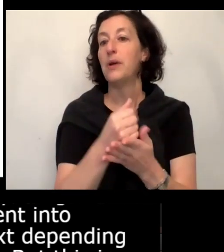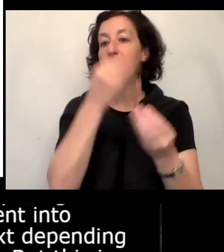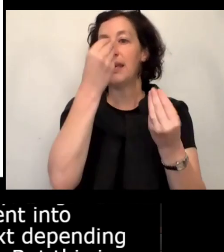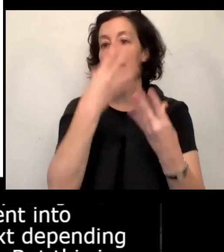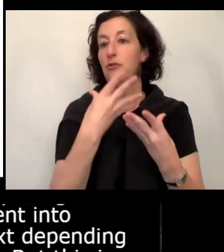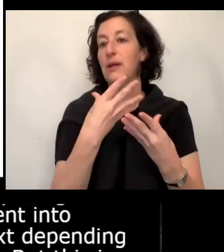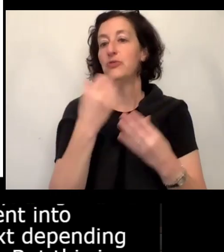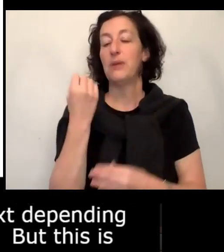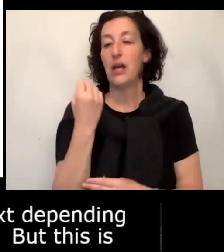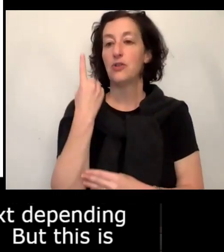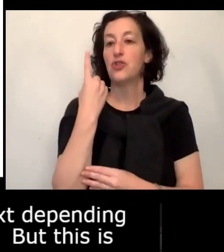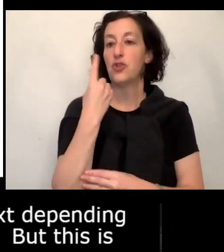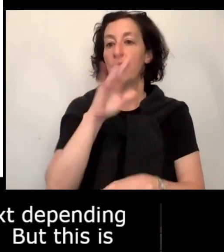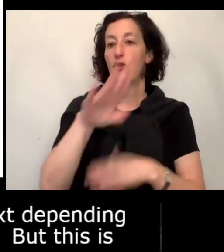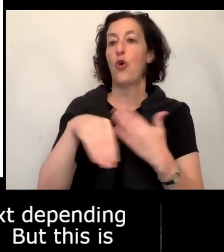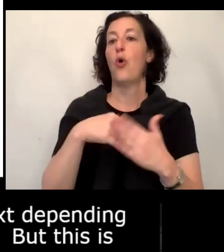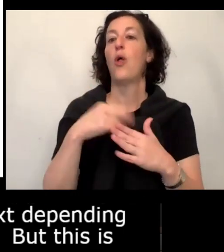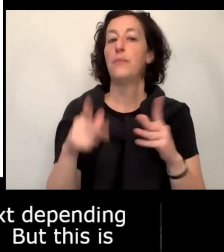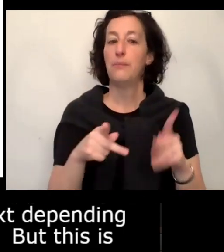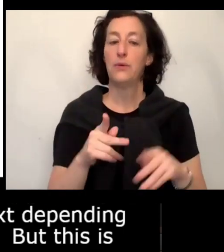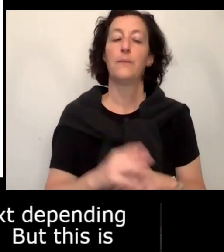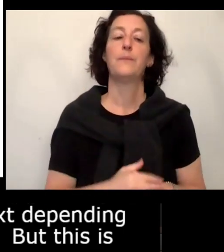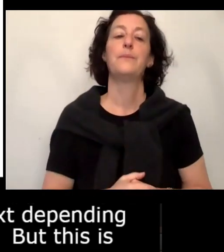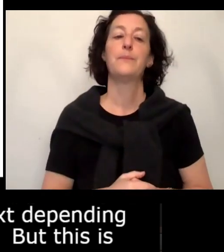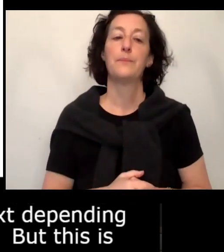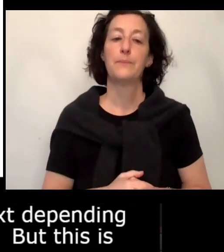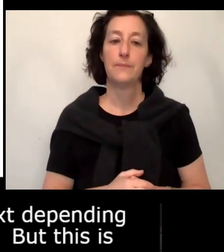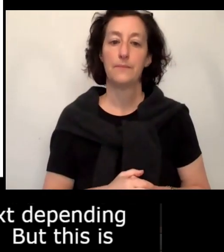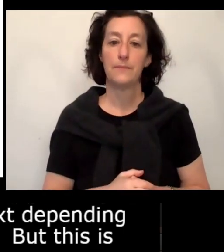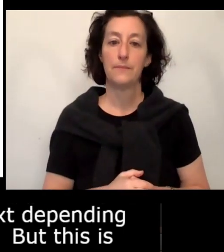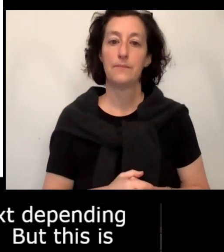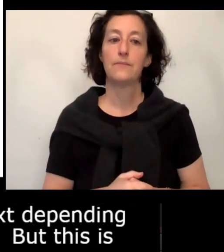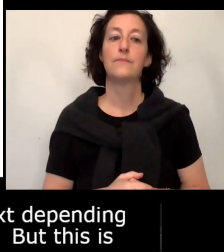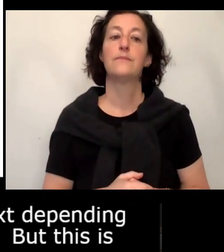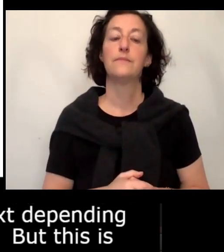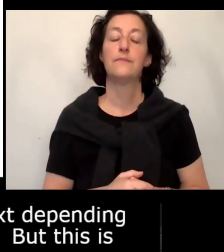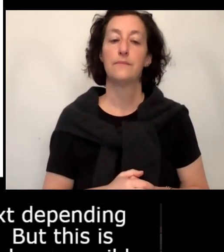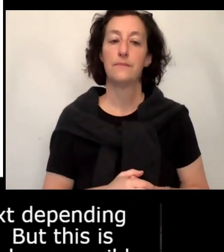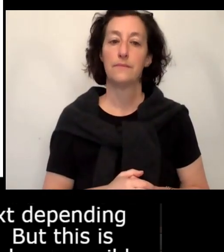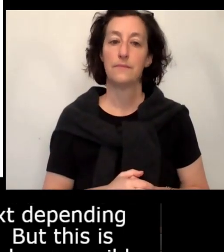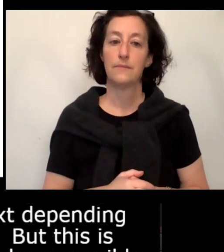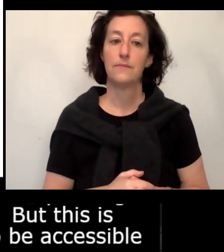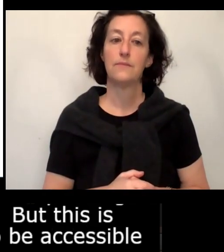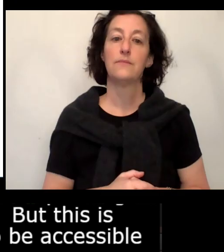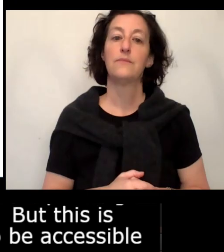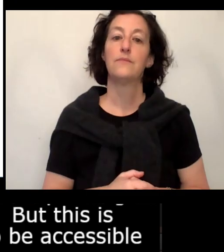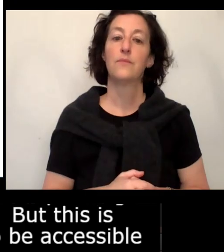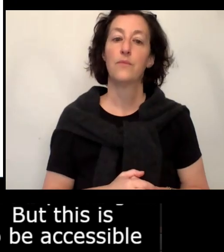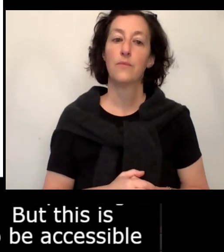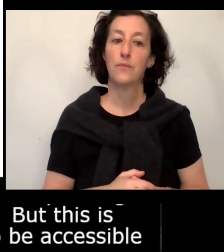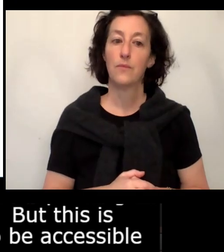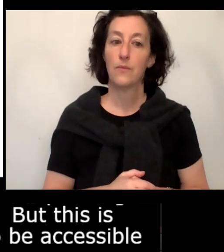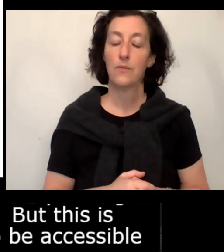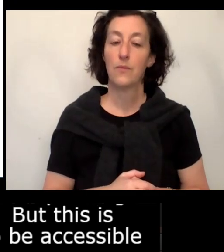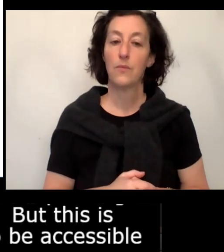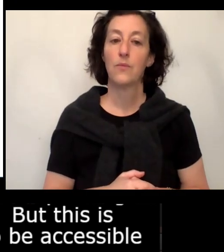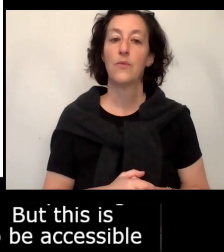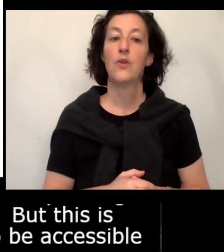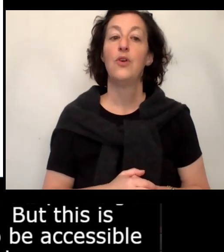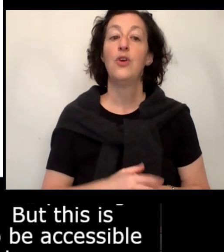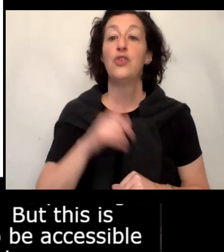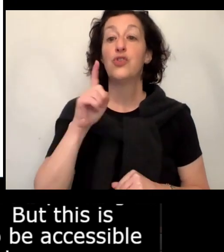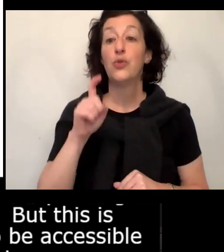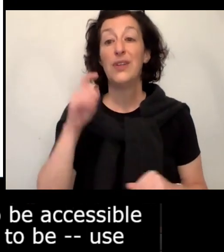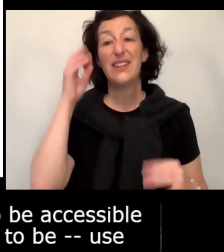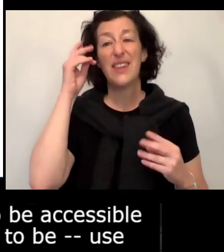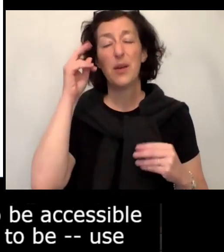aspect. Of course, one should try to be accessible to all people. So we're really thinking about trying to use all of these rules